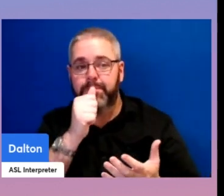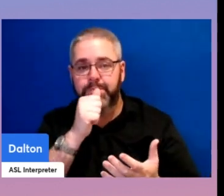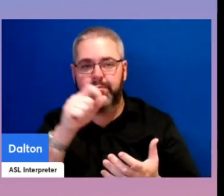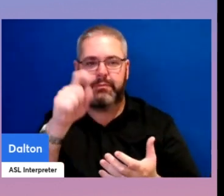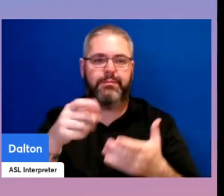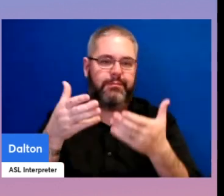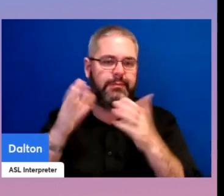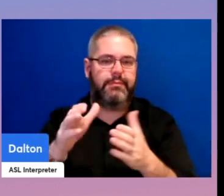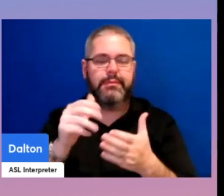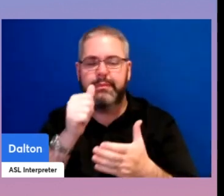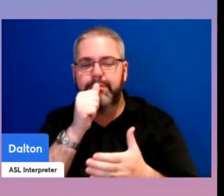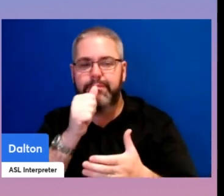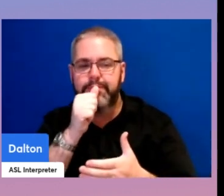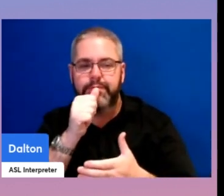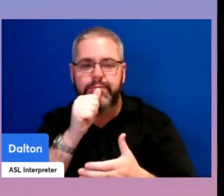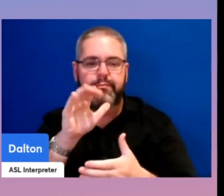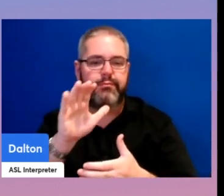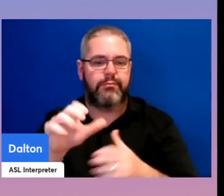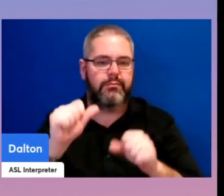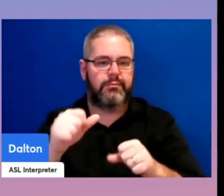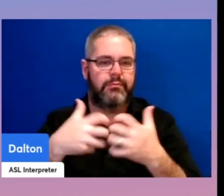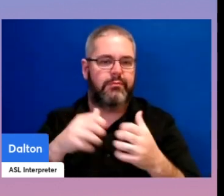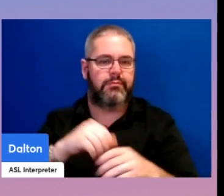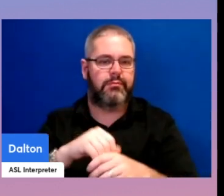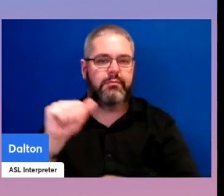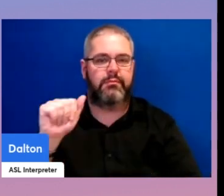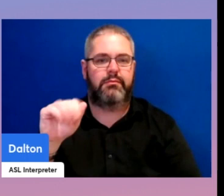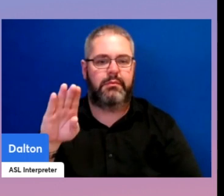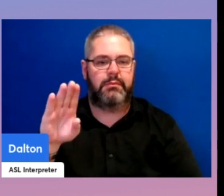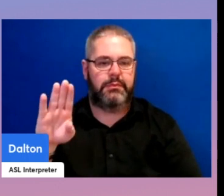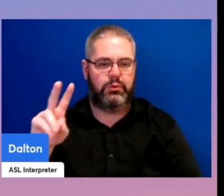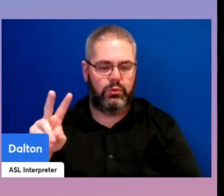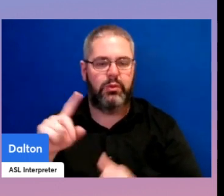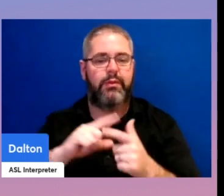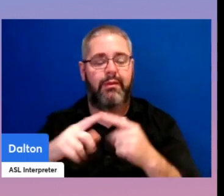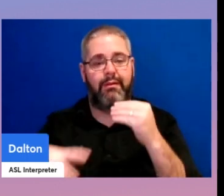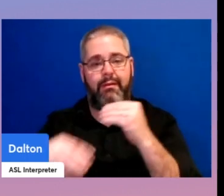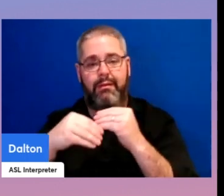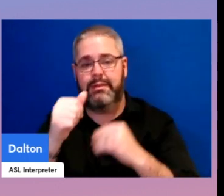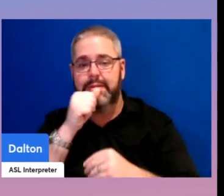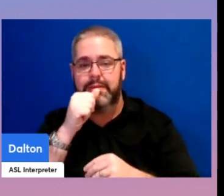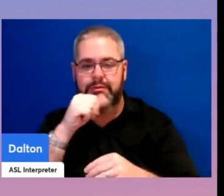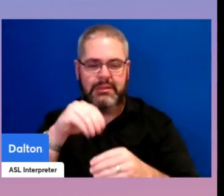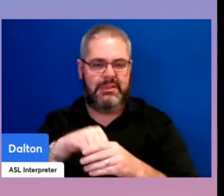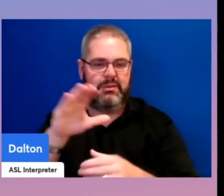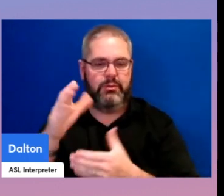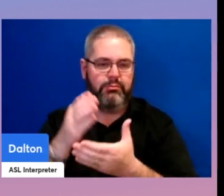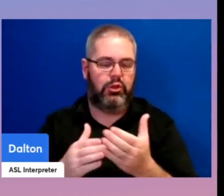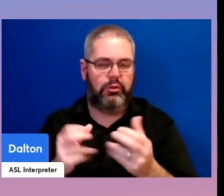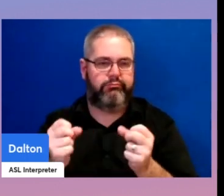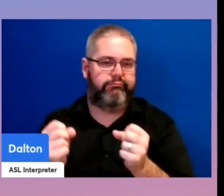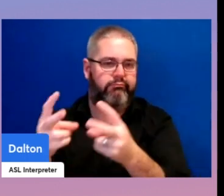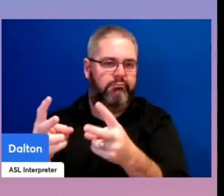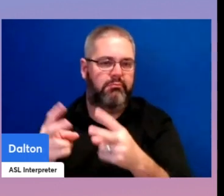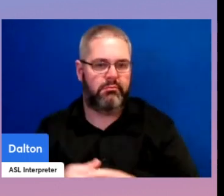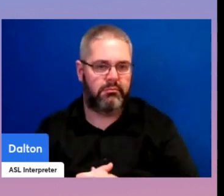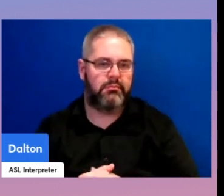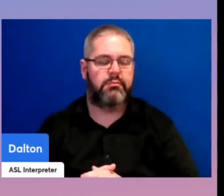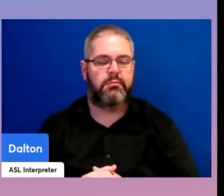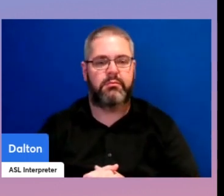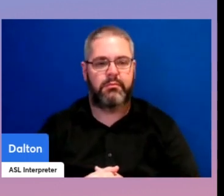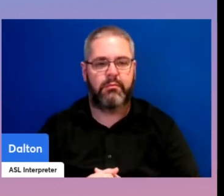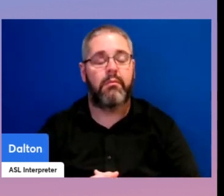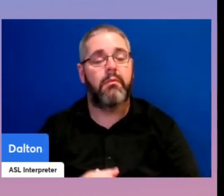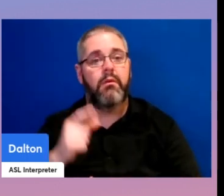secret engine in KVV2, then add secrets in the path. Now, depending on the